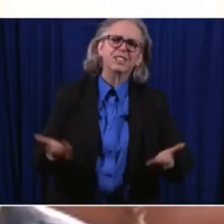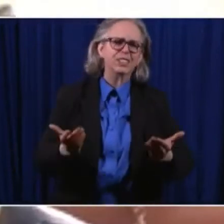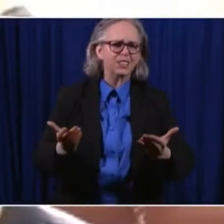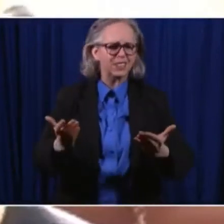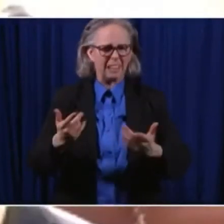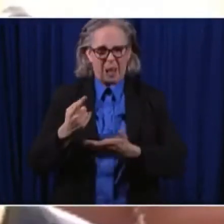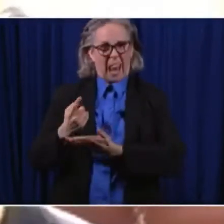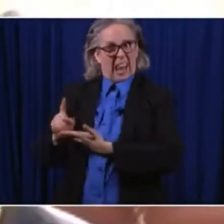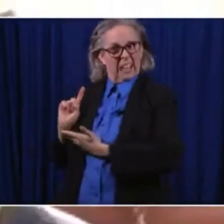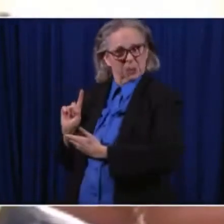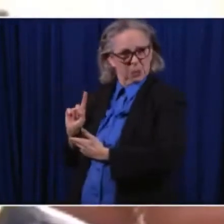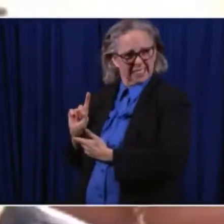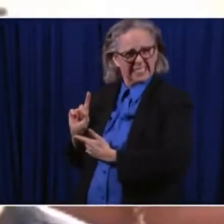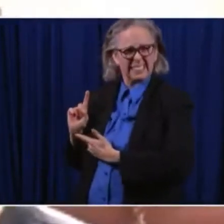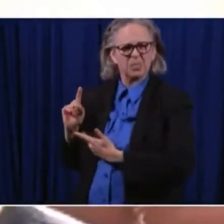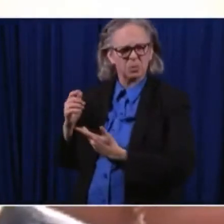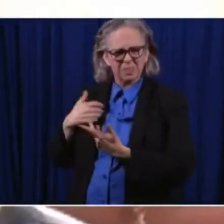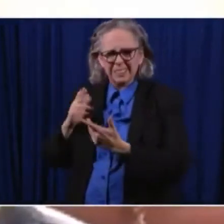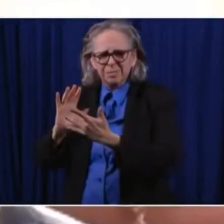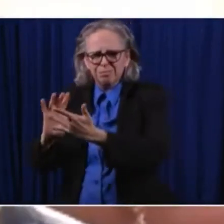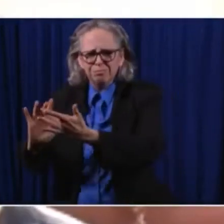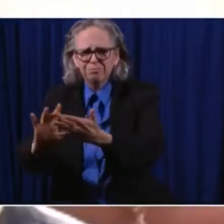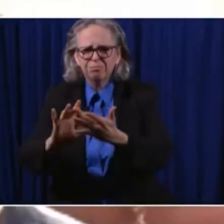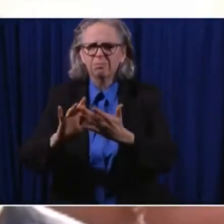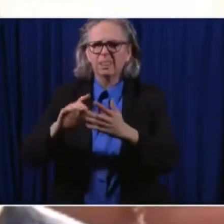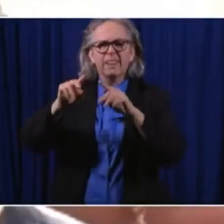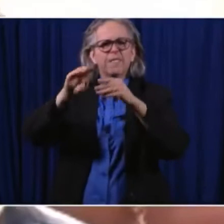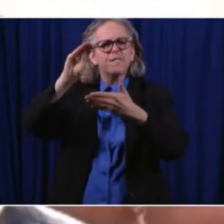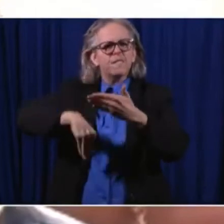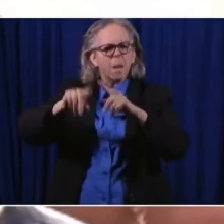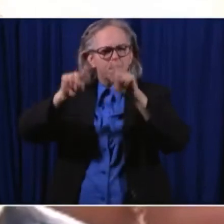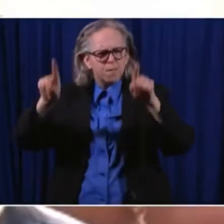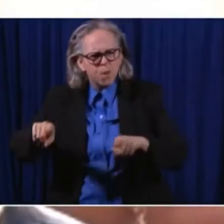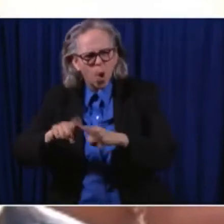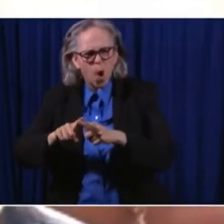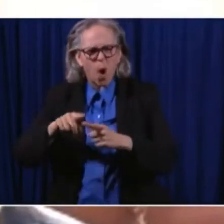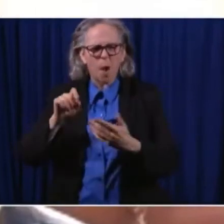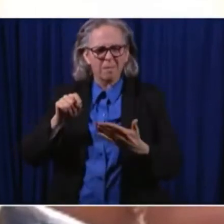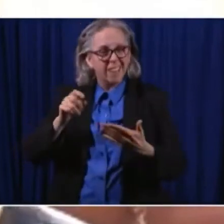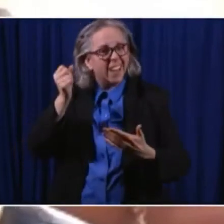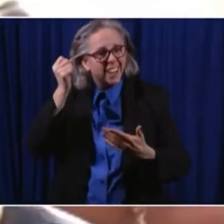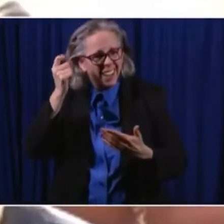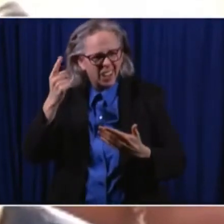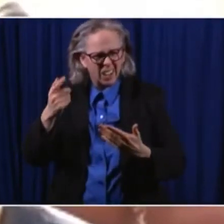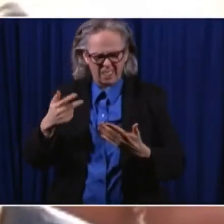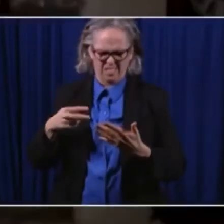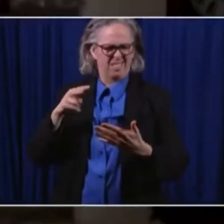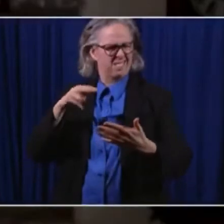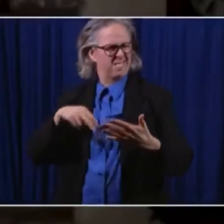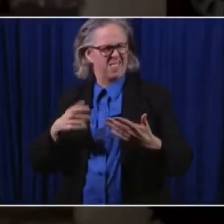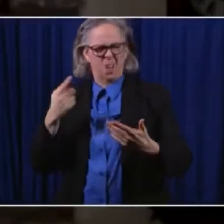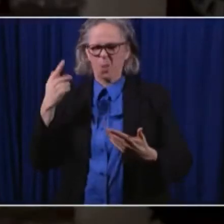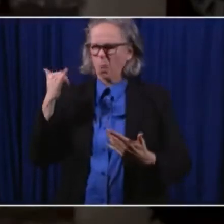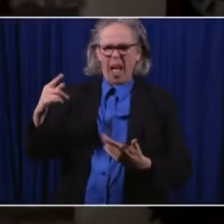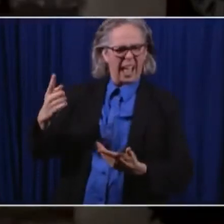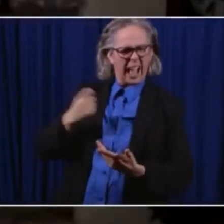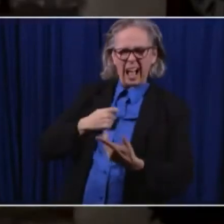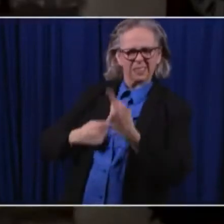everyone. Most of them questioned why we were even asking just because they were so excited. But I'm